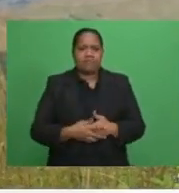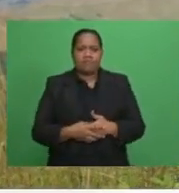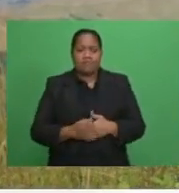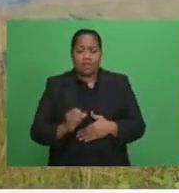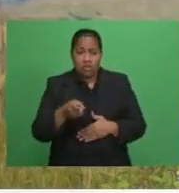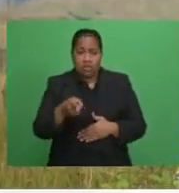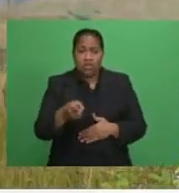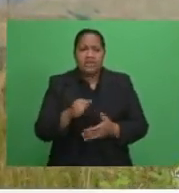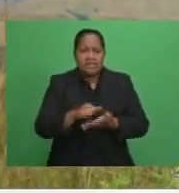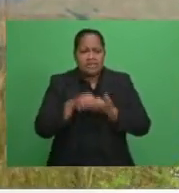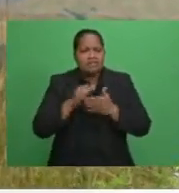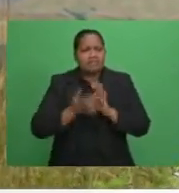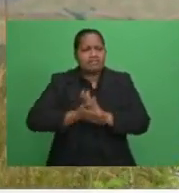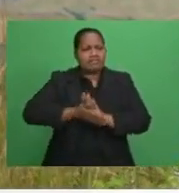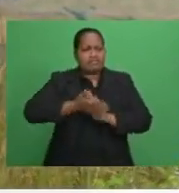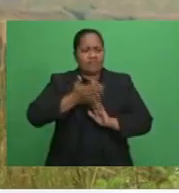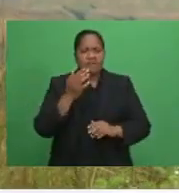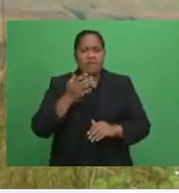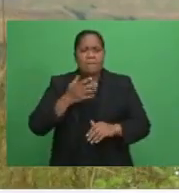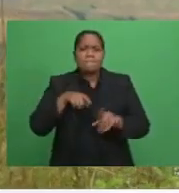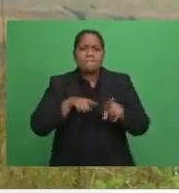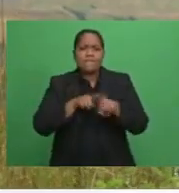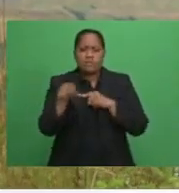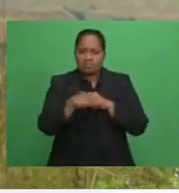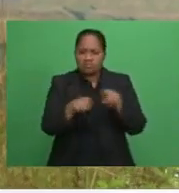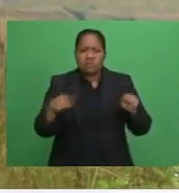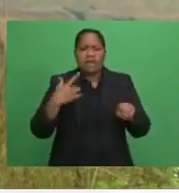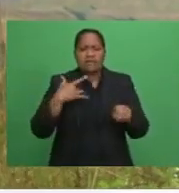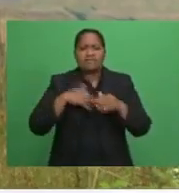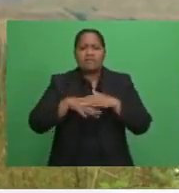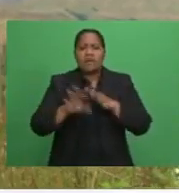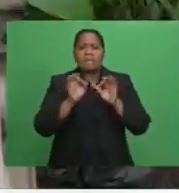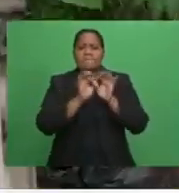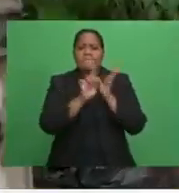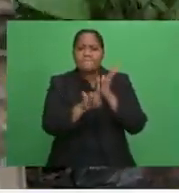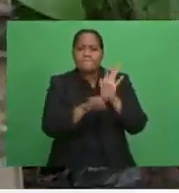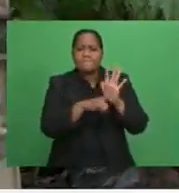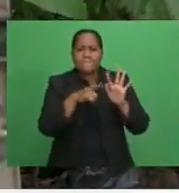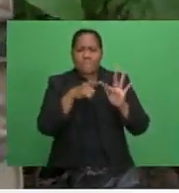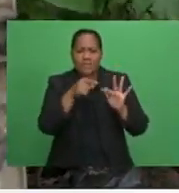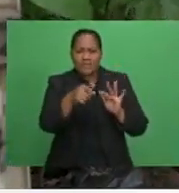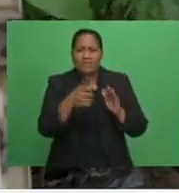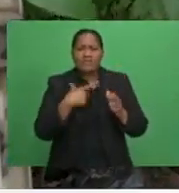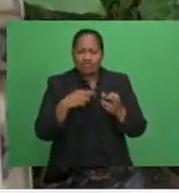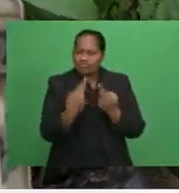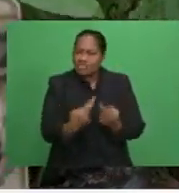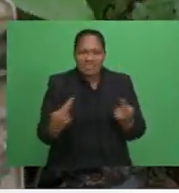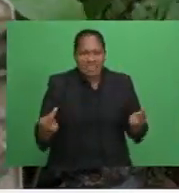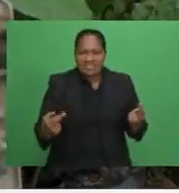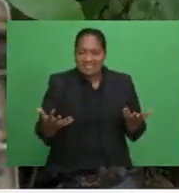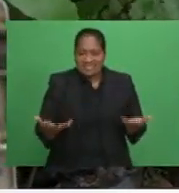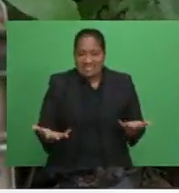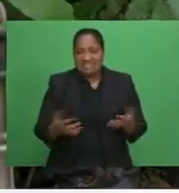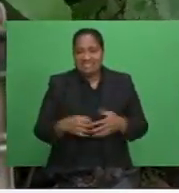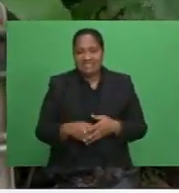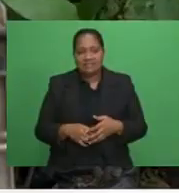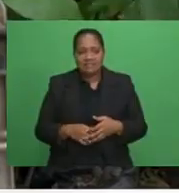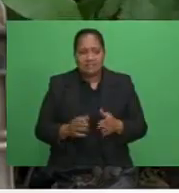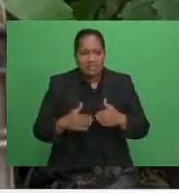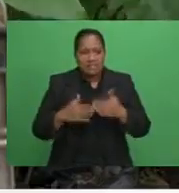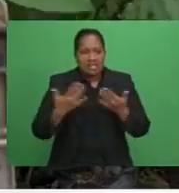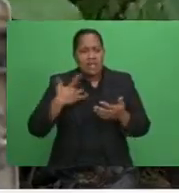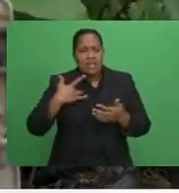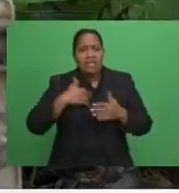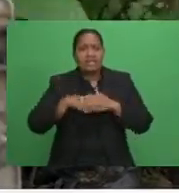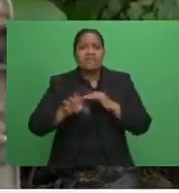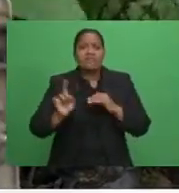most villagers lived in traditional thatched bures. Due to resource constraints, about half of them now live in tin